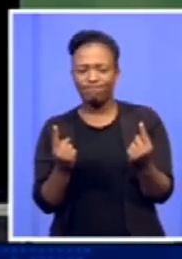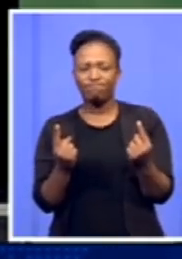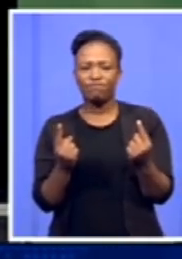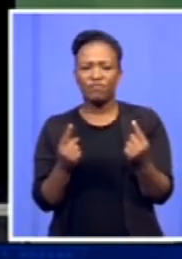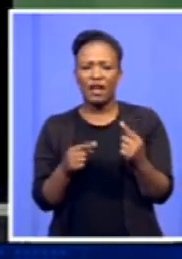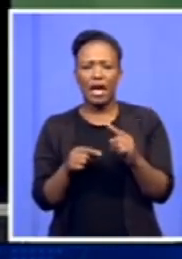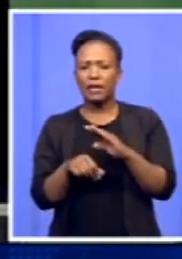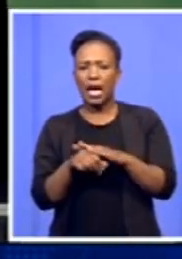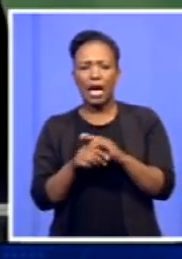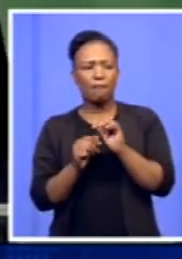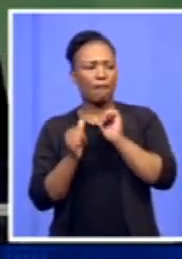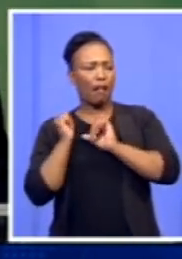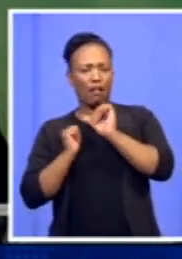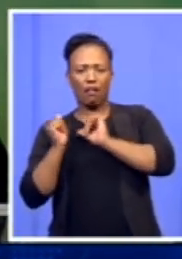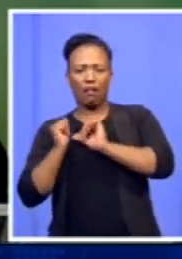basically.